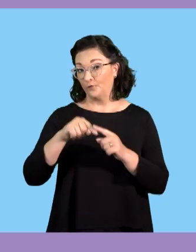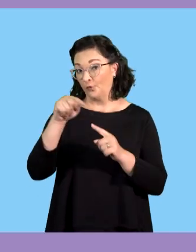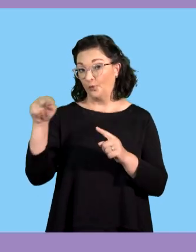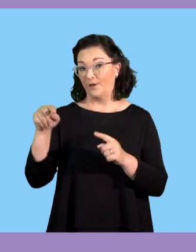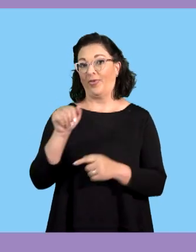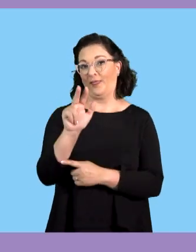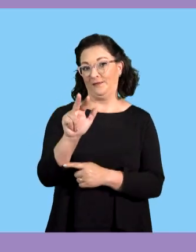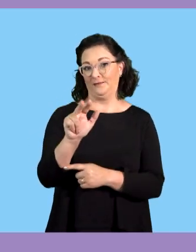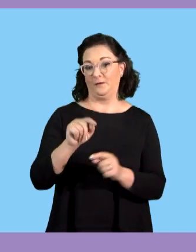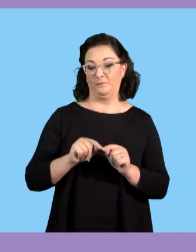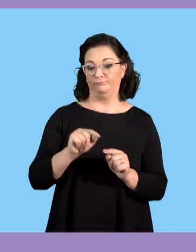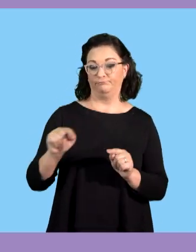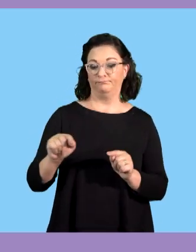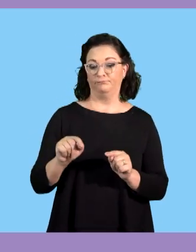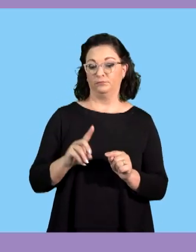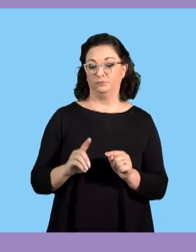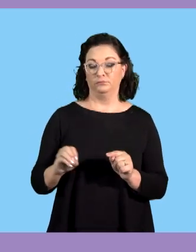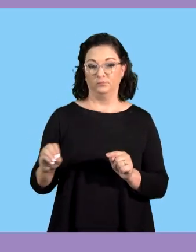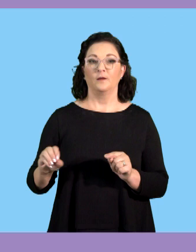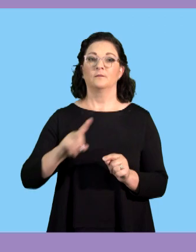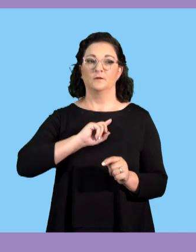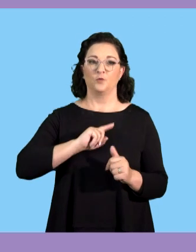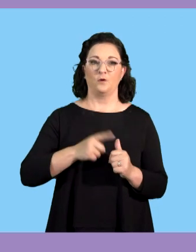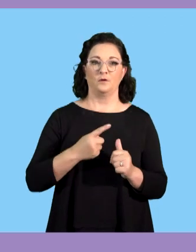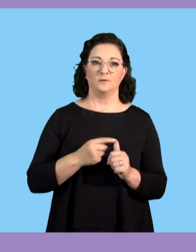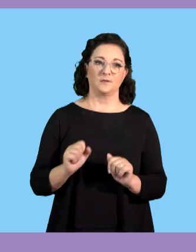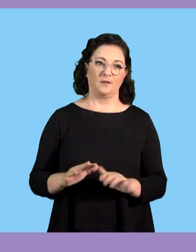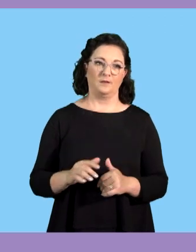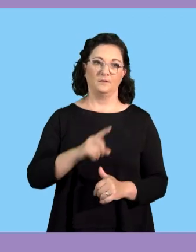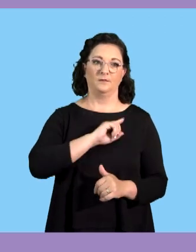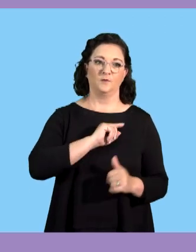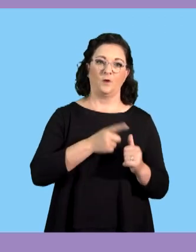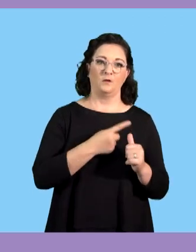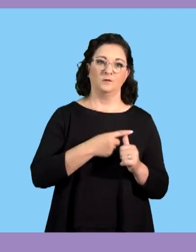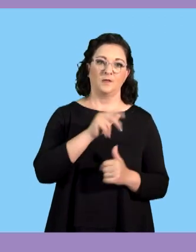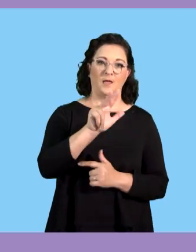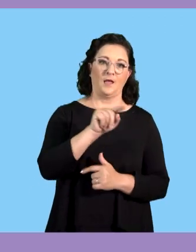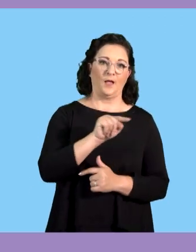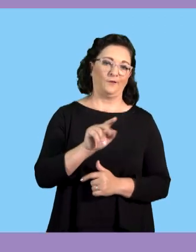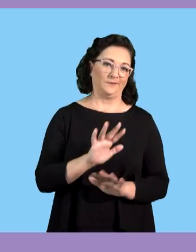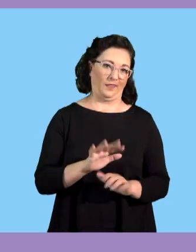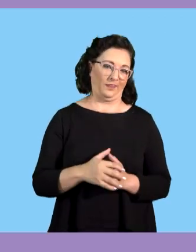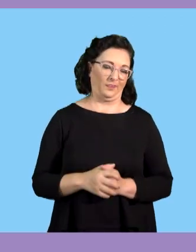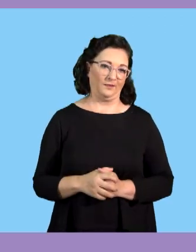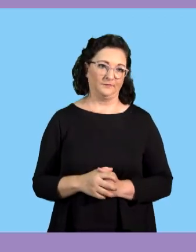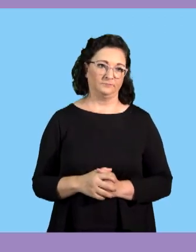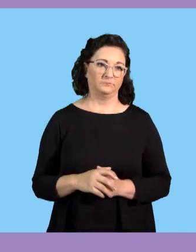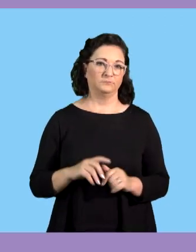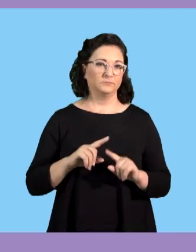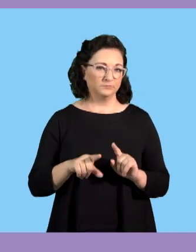you 8, square root 100 should give you 10, and your answer here should be 8 over 10, or out of